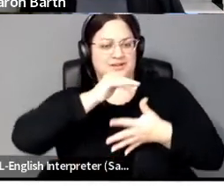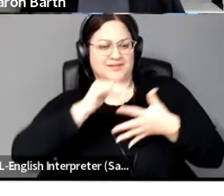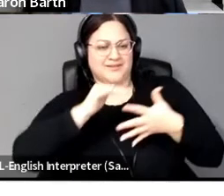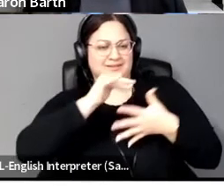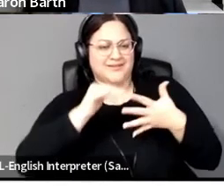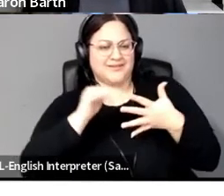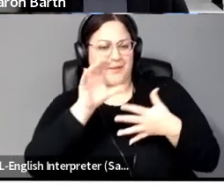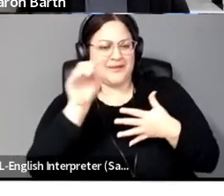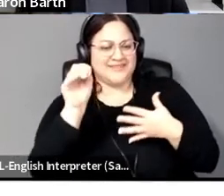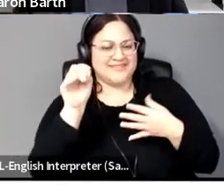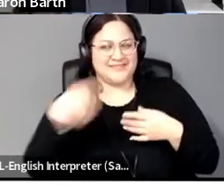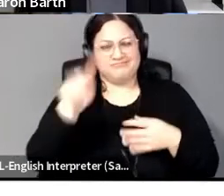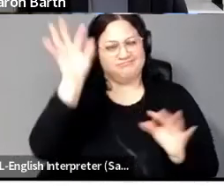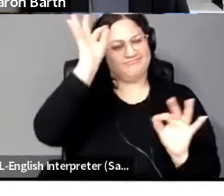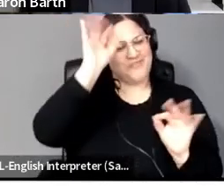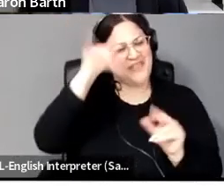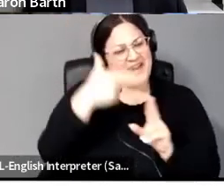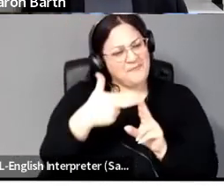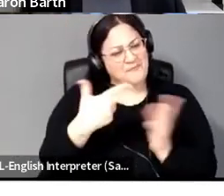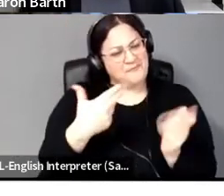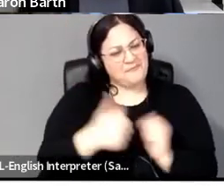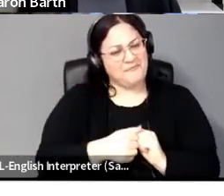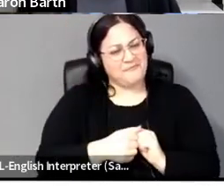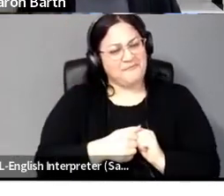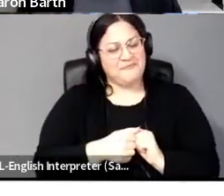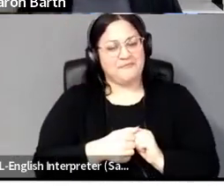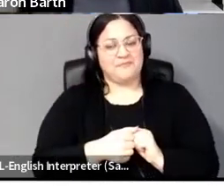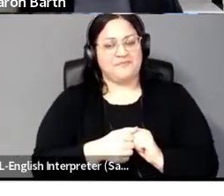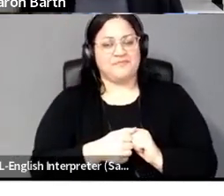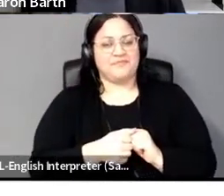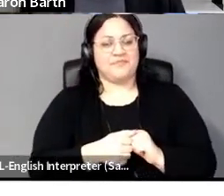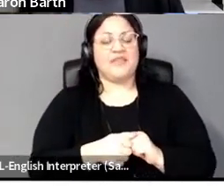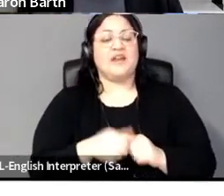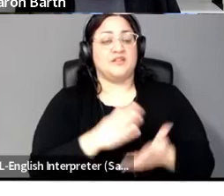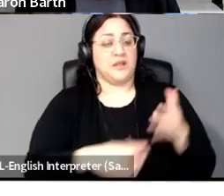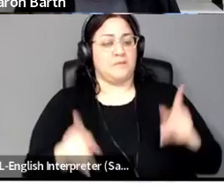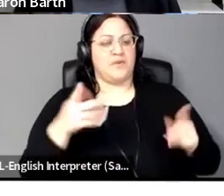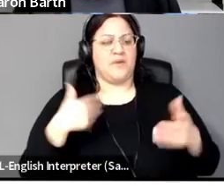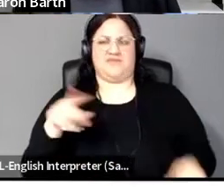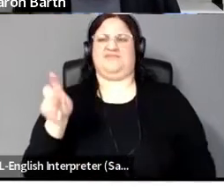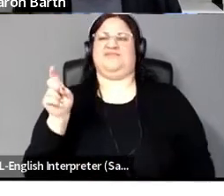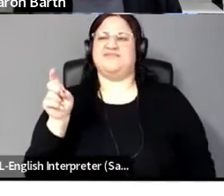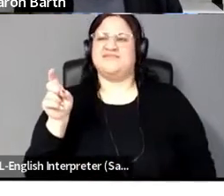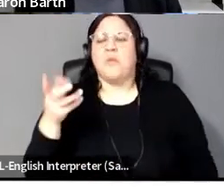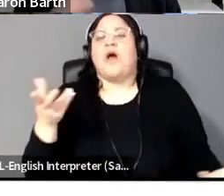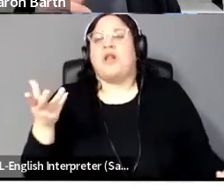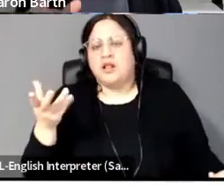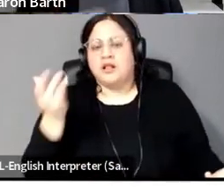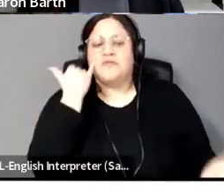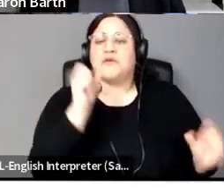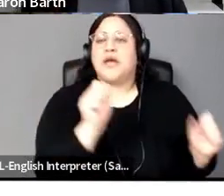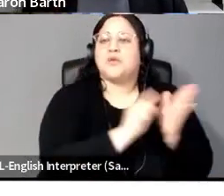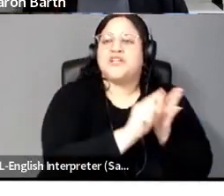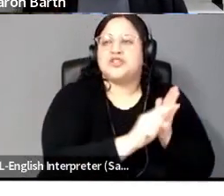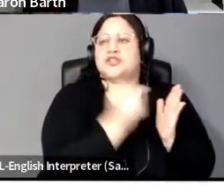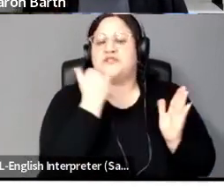Now, you might say, well, look, Aaron, like you gave me 5 seconds to do this thing, and you gave us no other information. But my response to that is, almost all